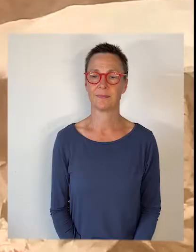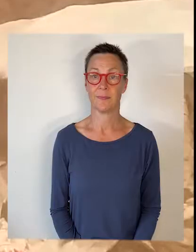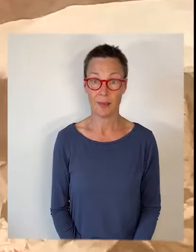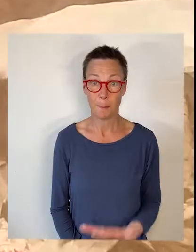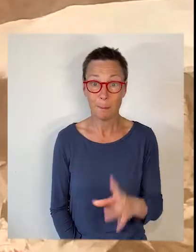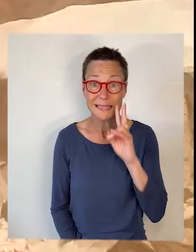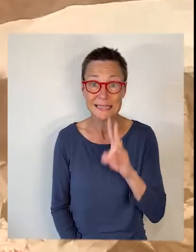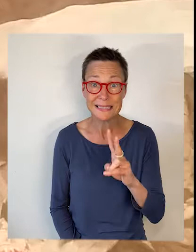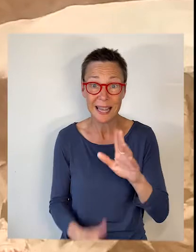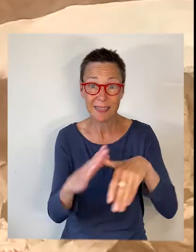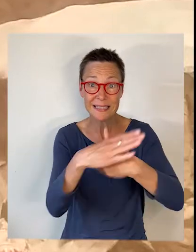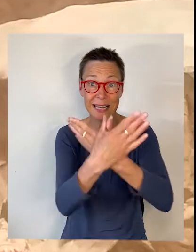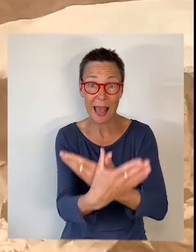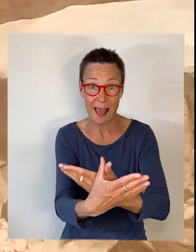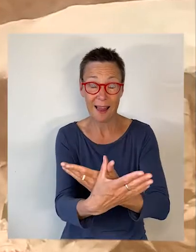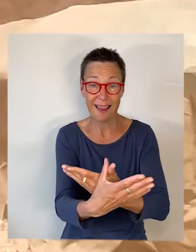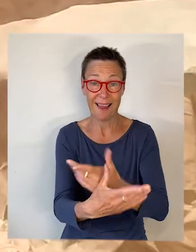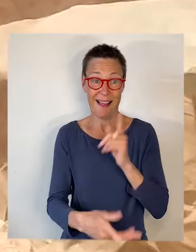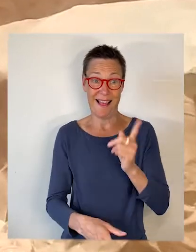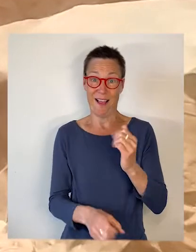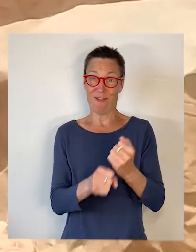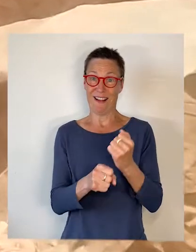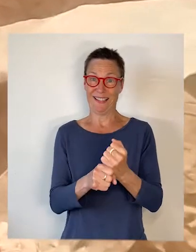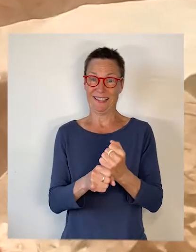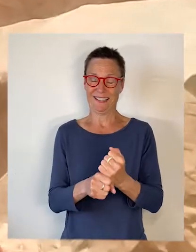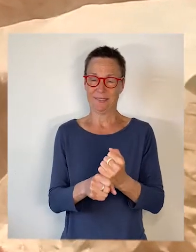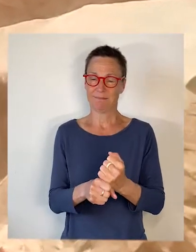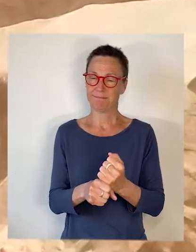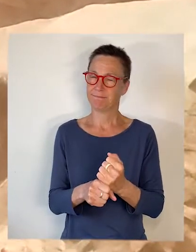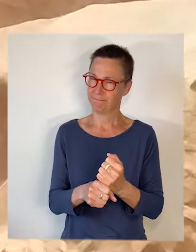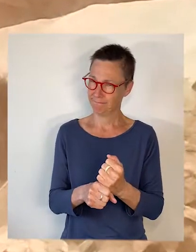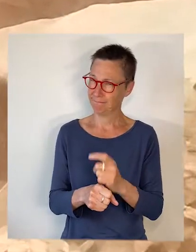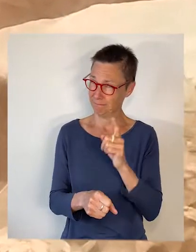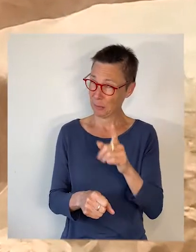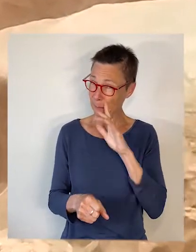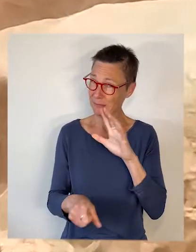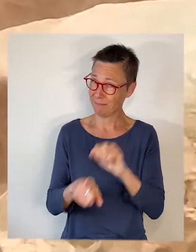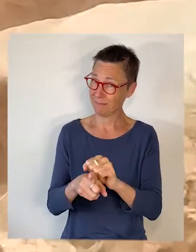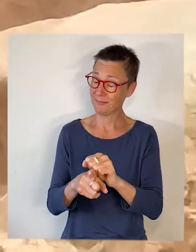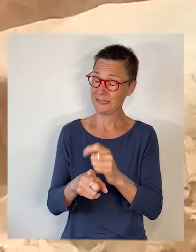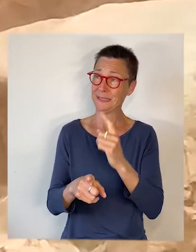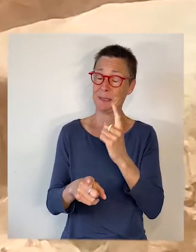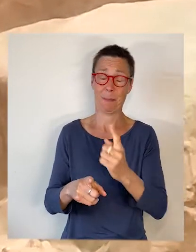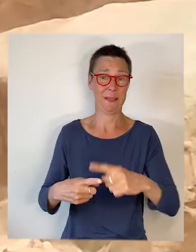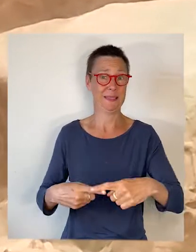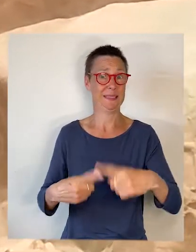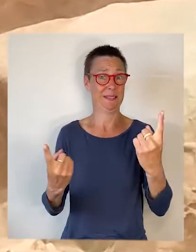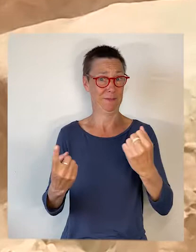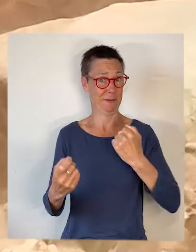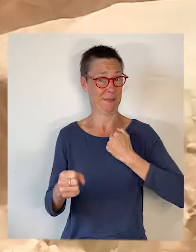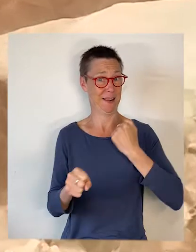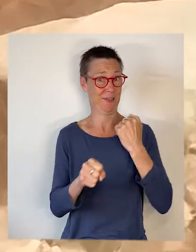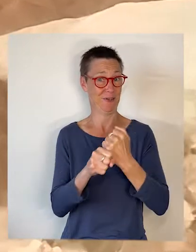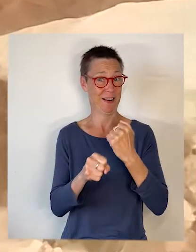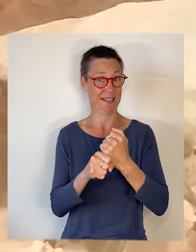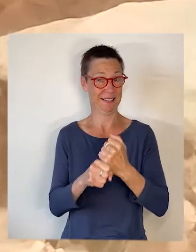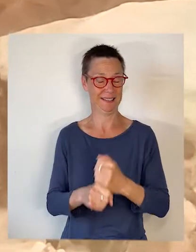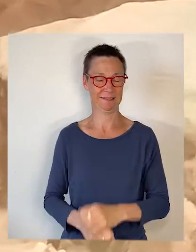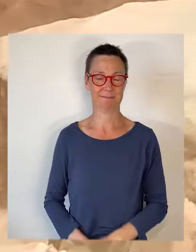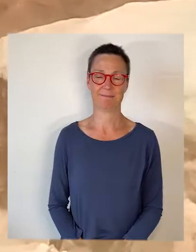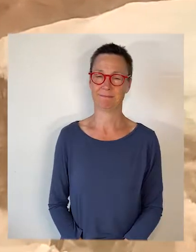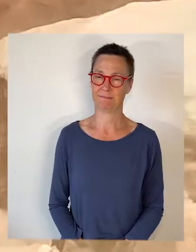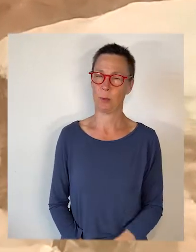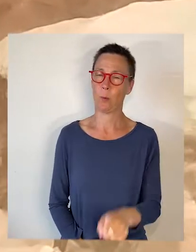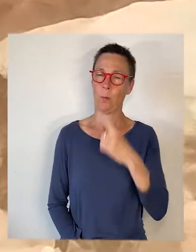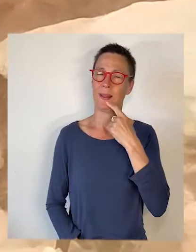Did you see? She's nearly here. In case you hadn't noticed, there's something very special about Granny Pearl. I'll